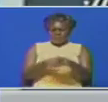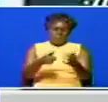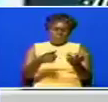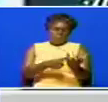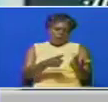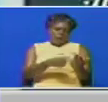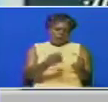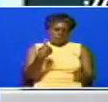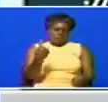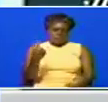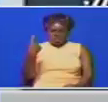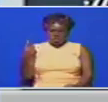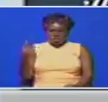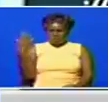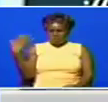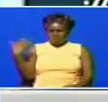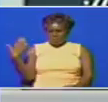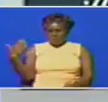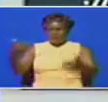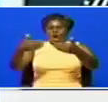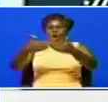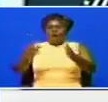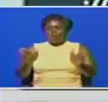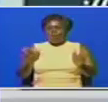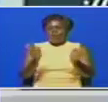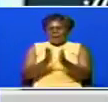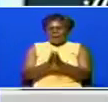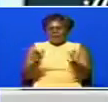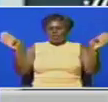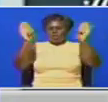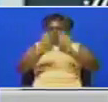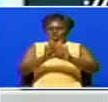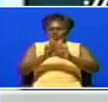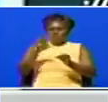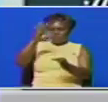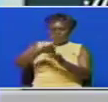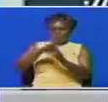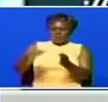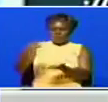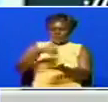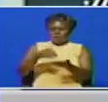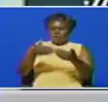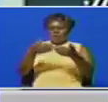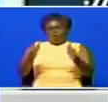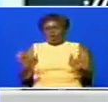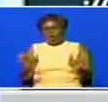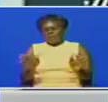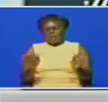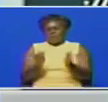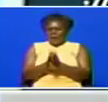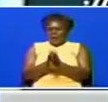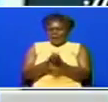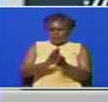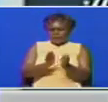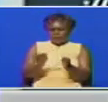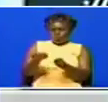of each ballot, in the opening and shutting of the polling stations, in the opening and the sealing of